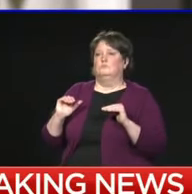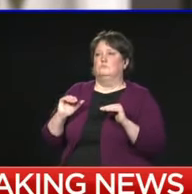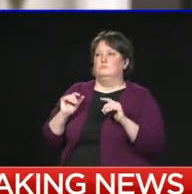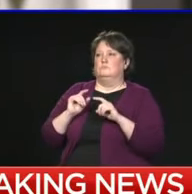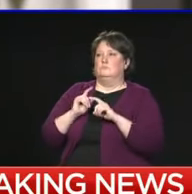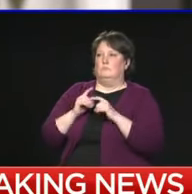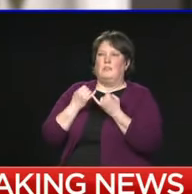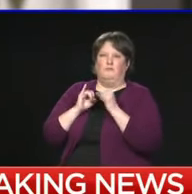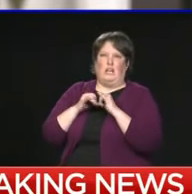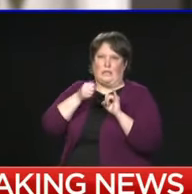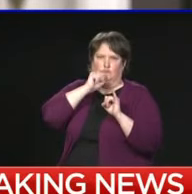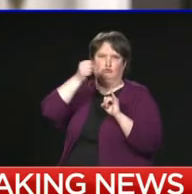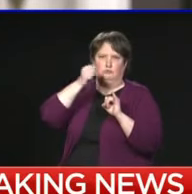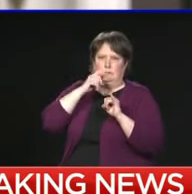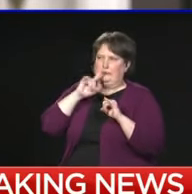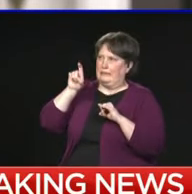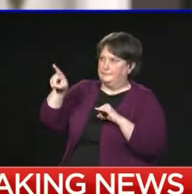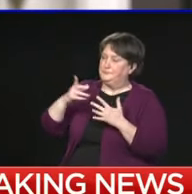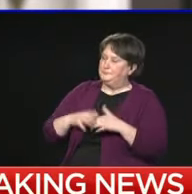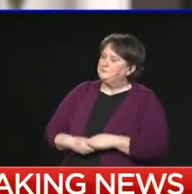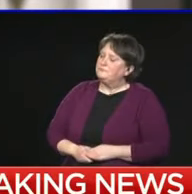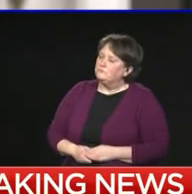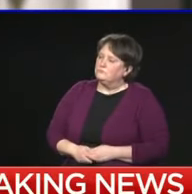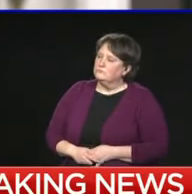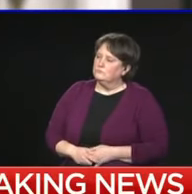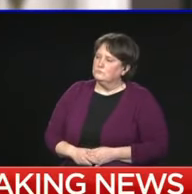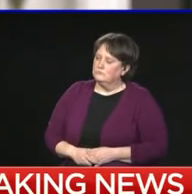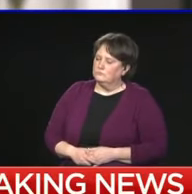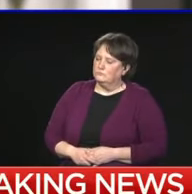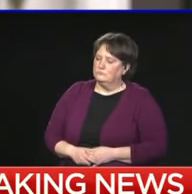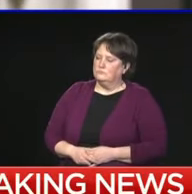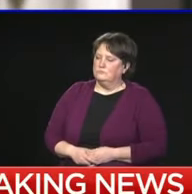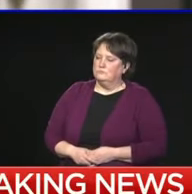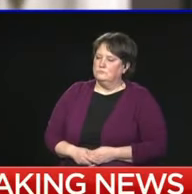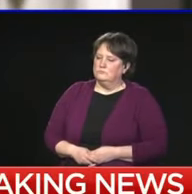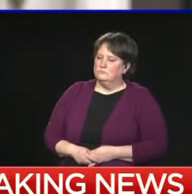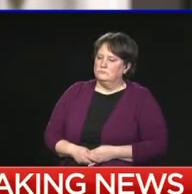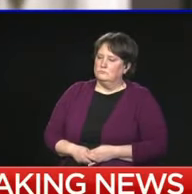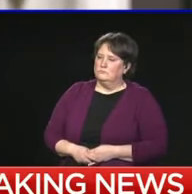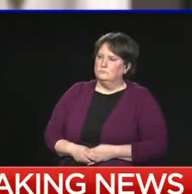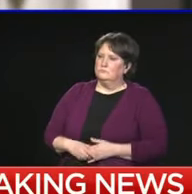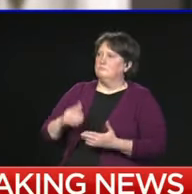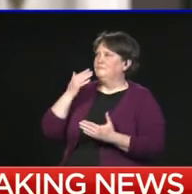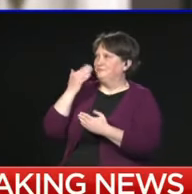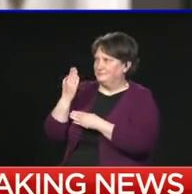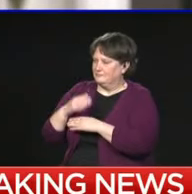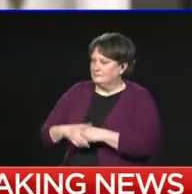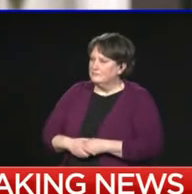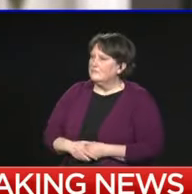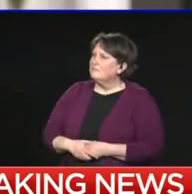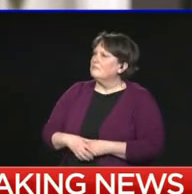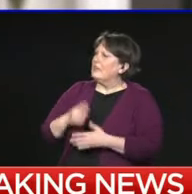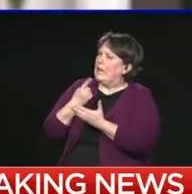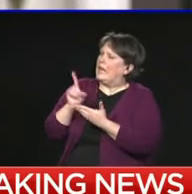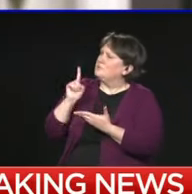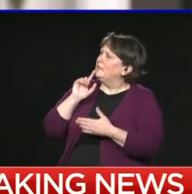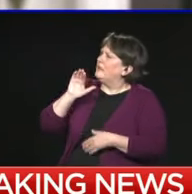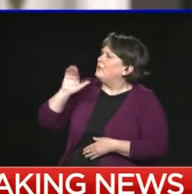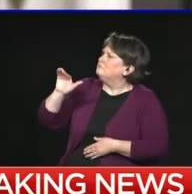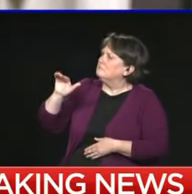from Freelance. Please go ahead. Your line is now open. Votre ligne est ouverte. Hi there, Prime Minister. Last week I asked you